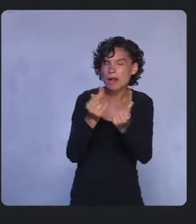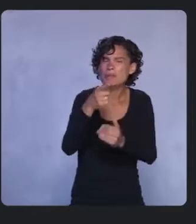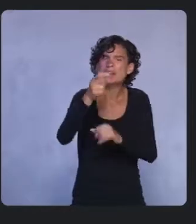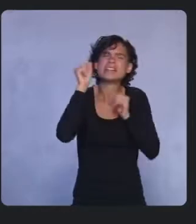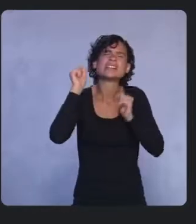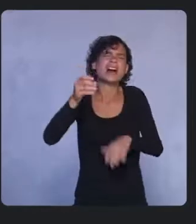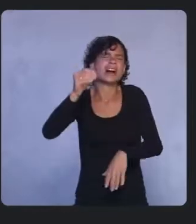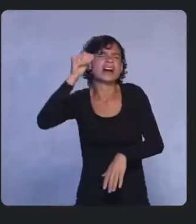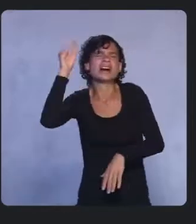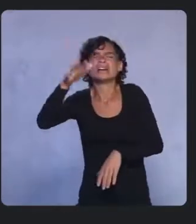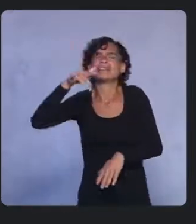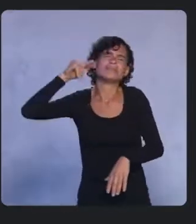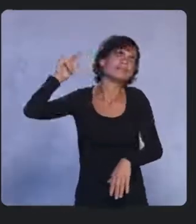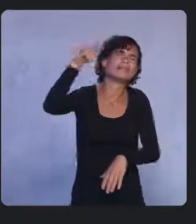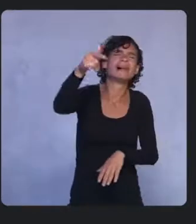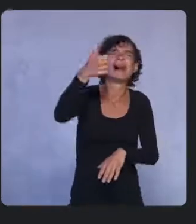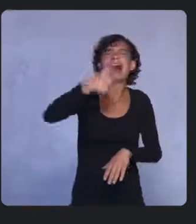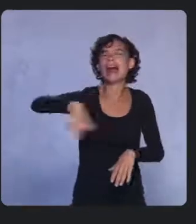anywhere.